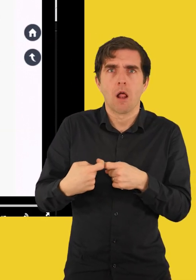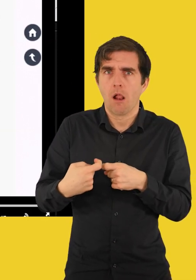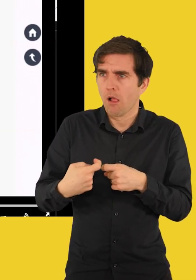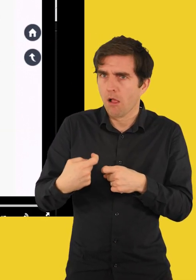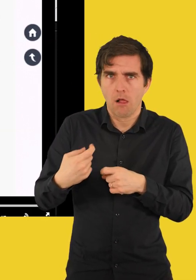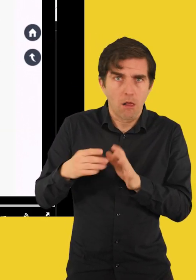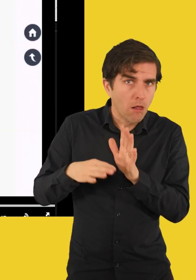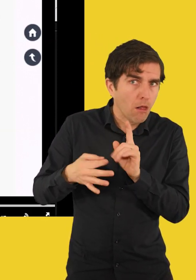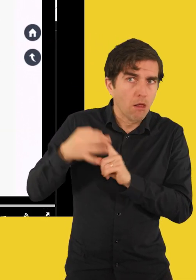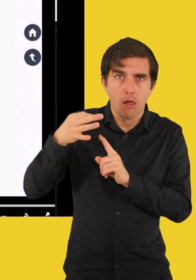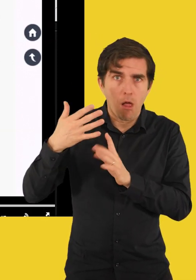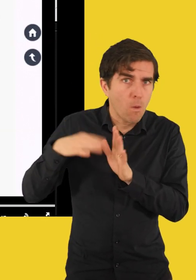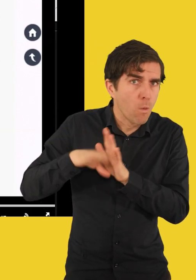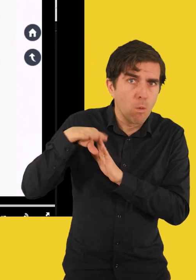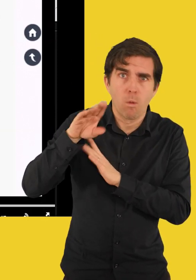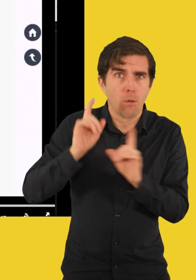Brussels performs.